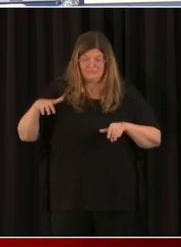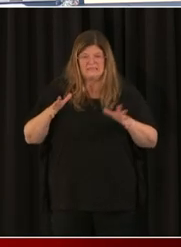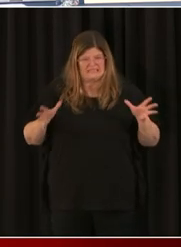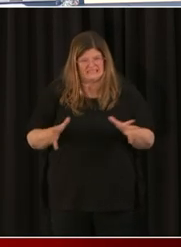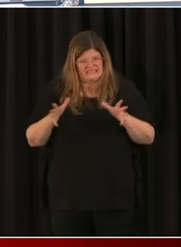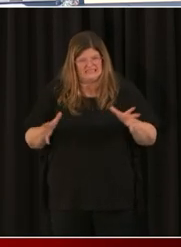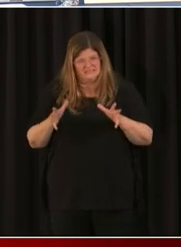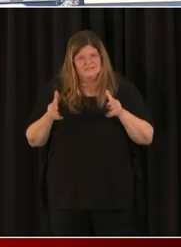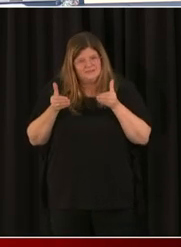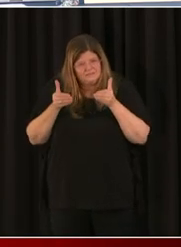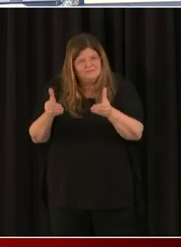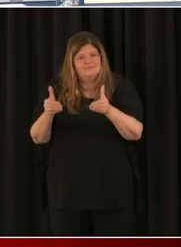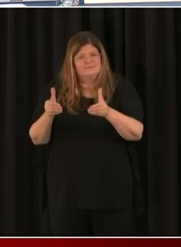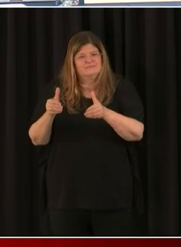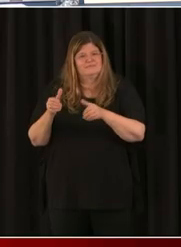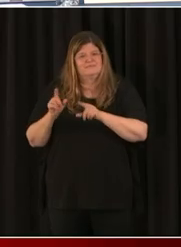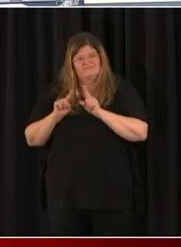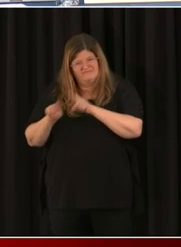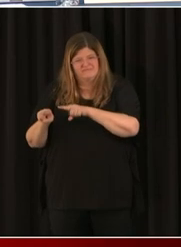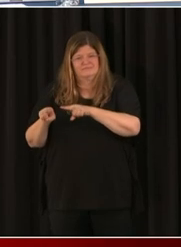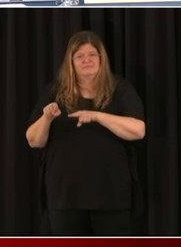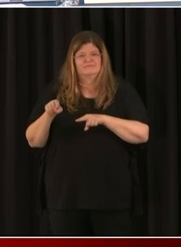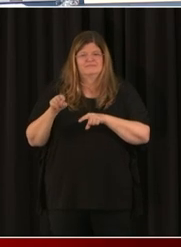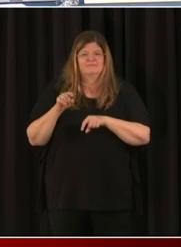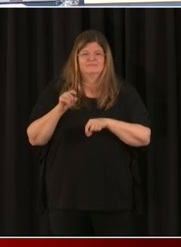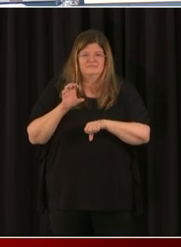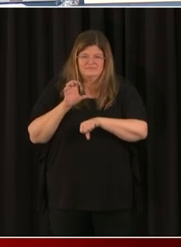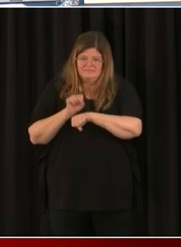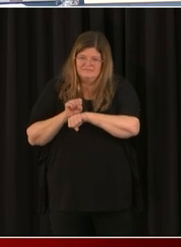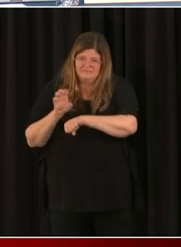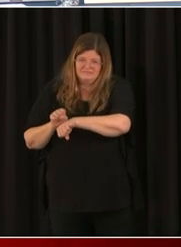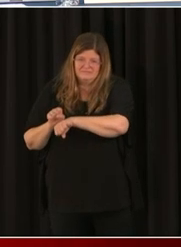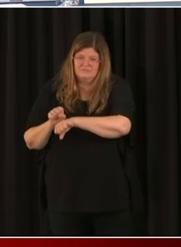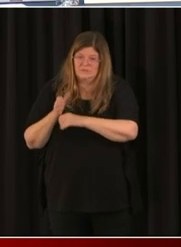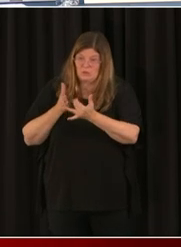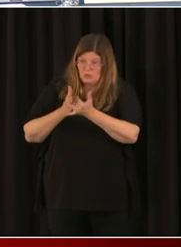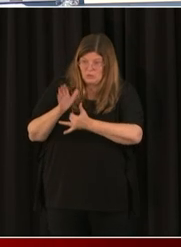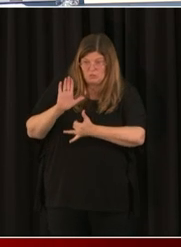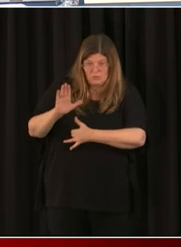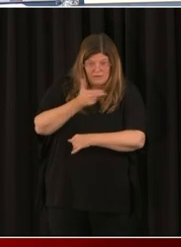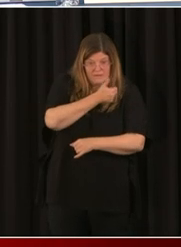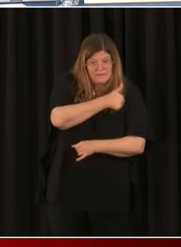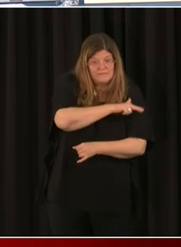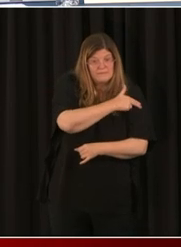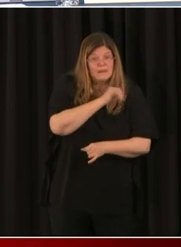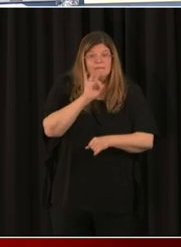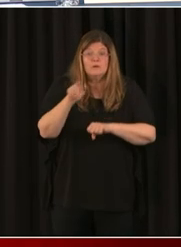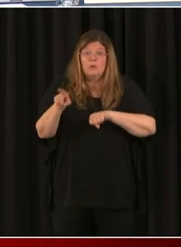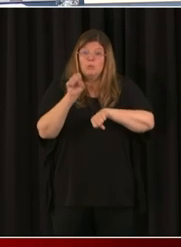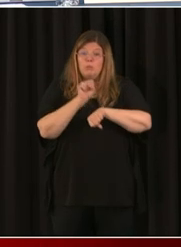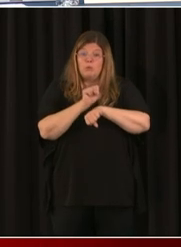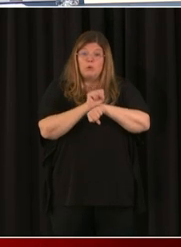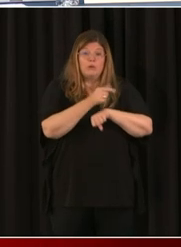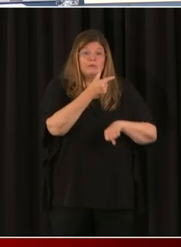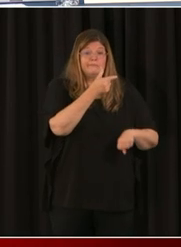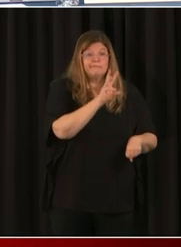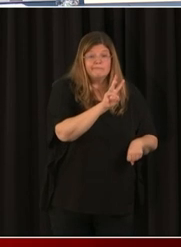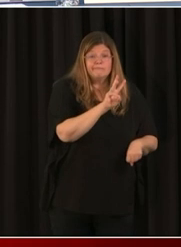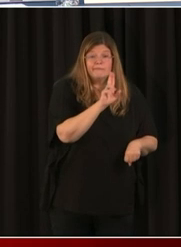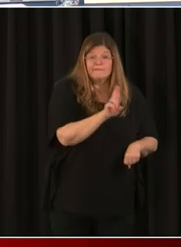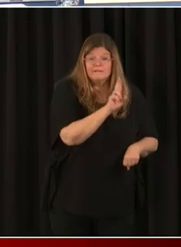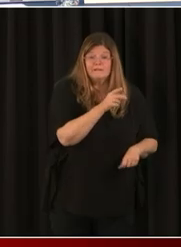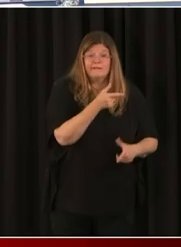really want them to be vaccinated through their hospital. So if you work at GW, Howard University Hospital,